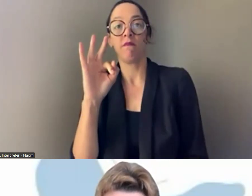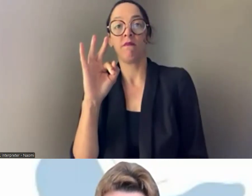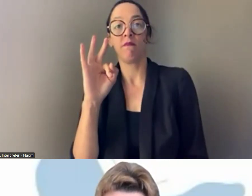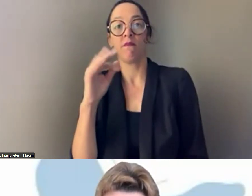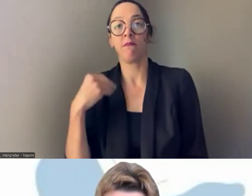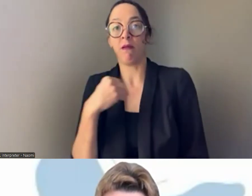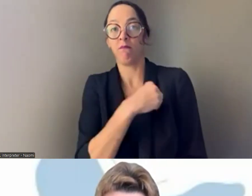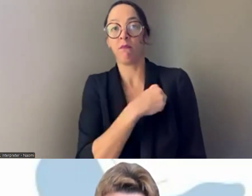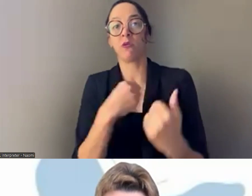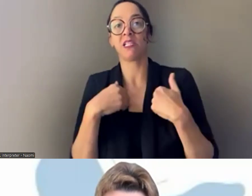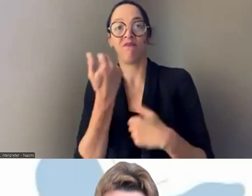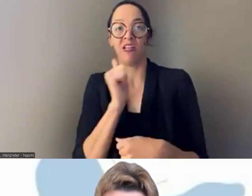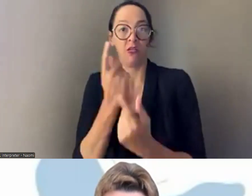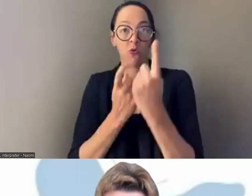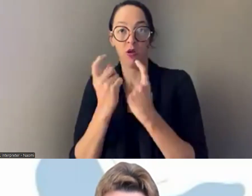that would be helpful too.